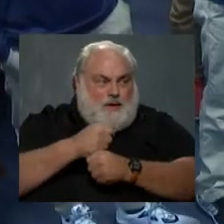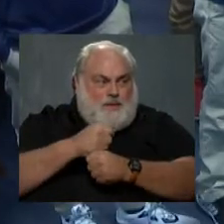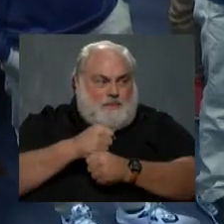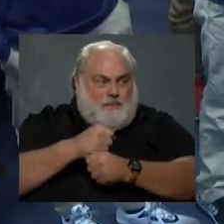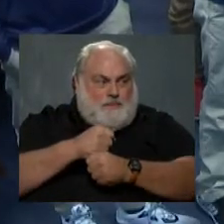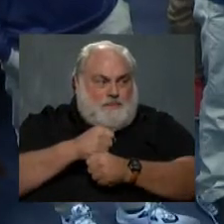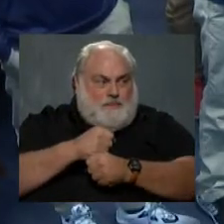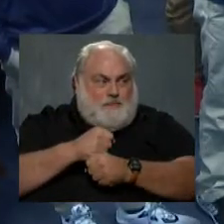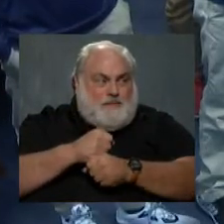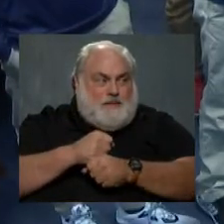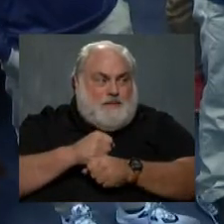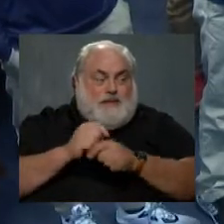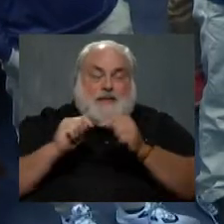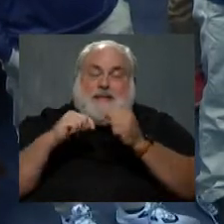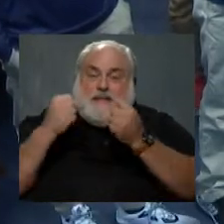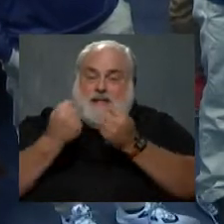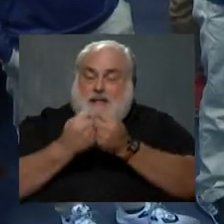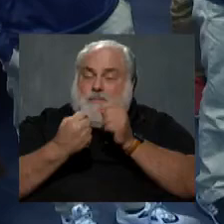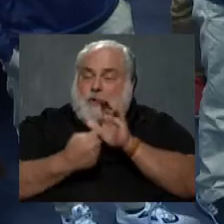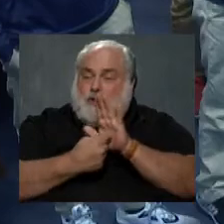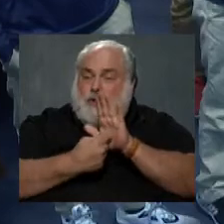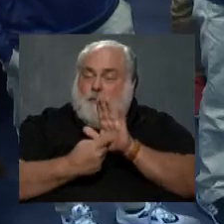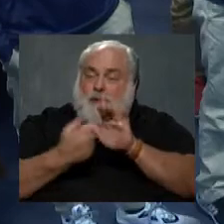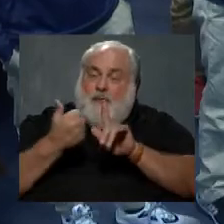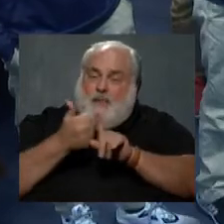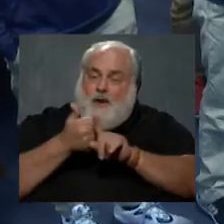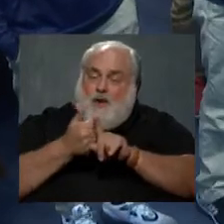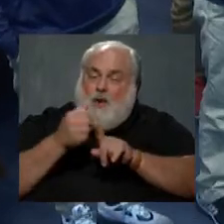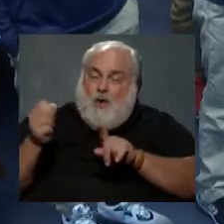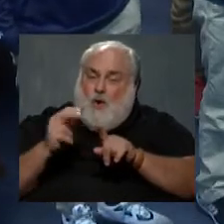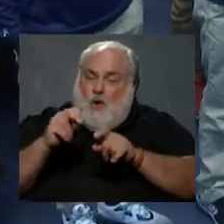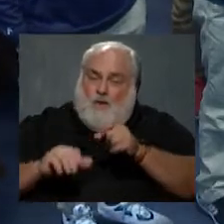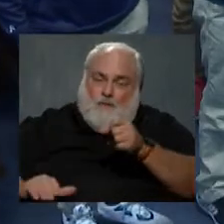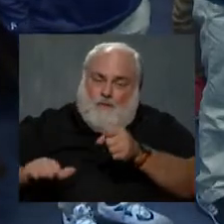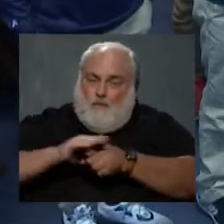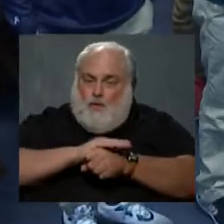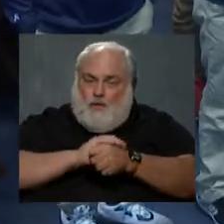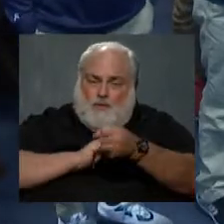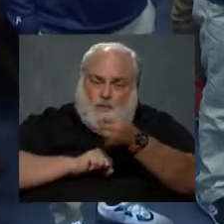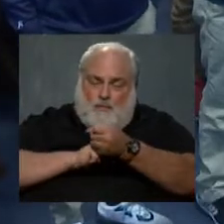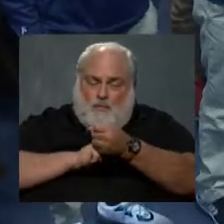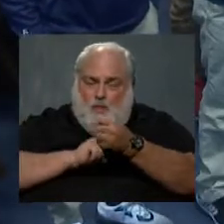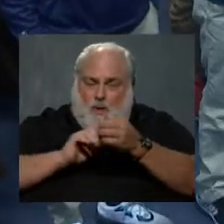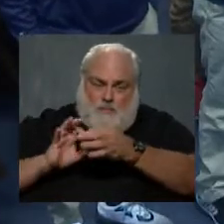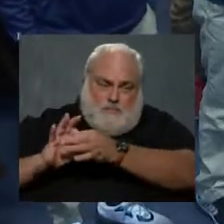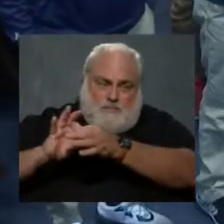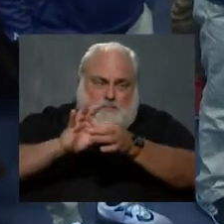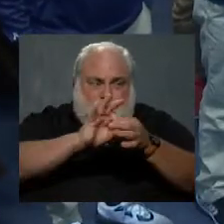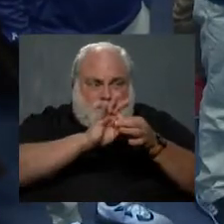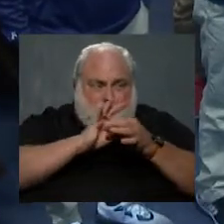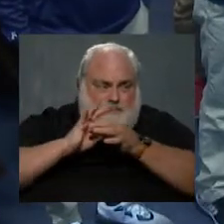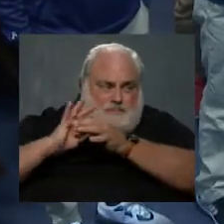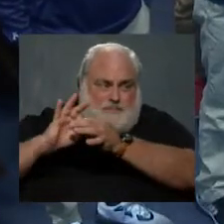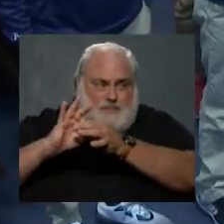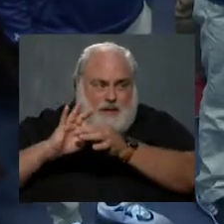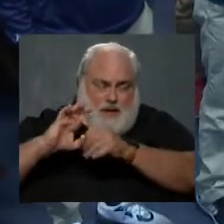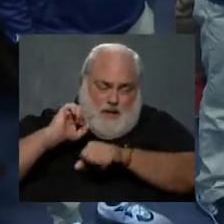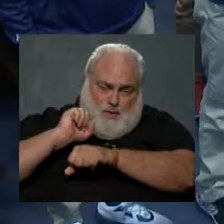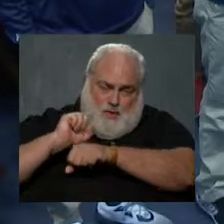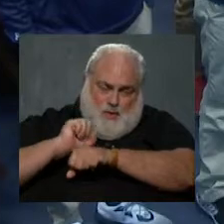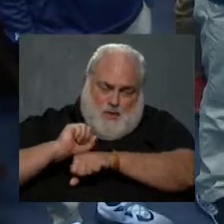I would say that this team was really characterized by their unselfish nature. They truly played as a team. They truly